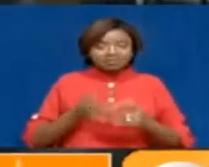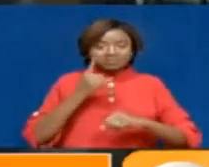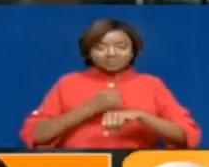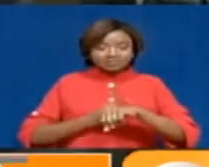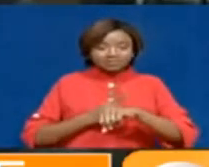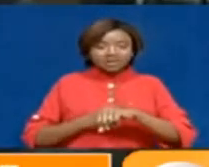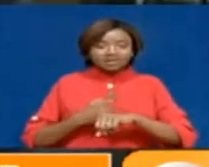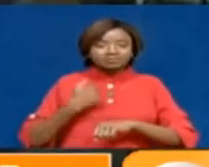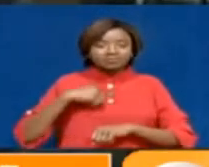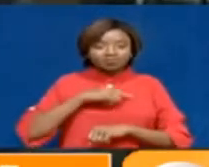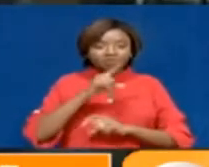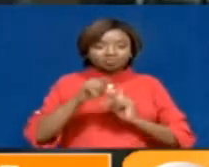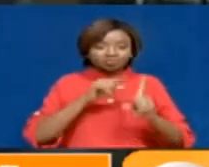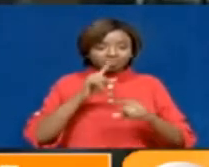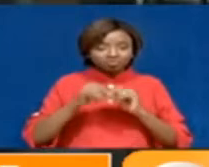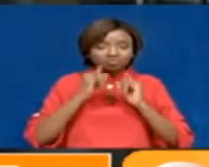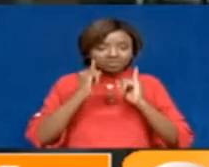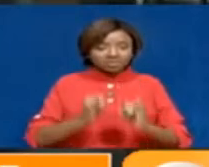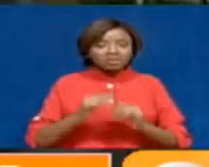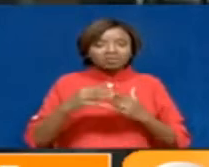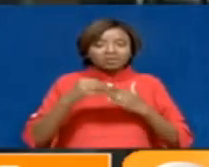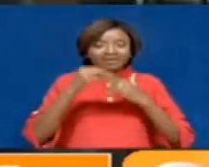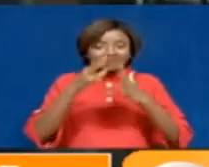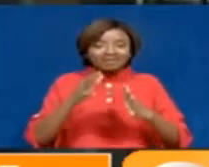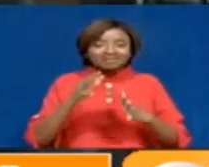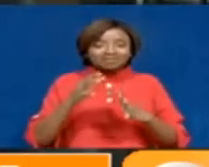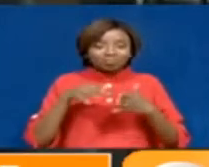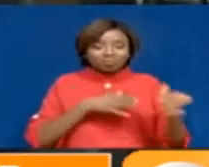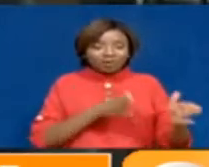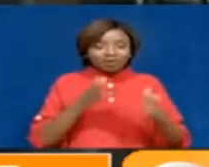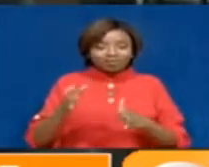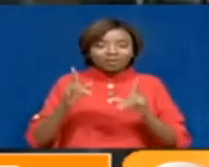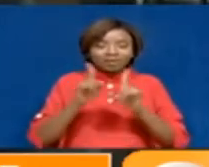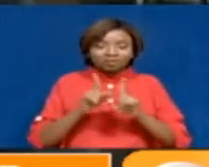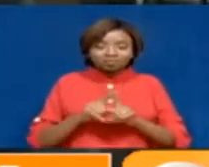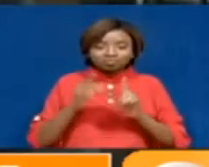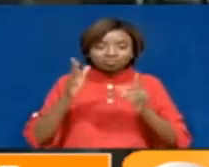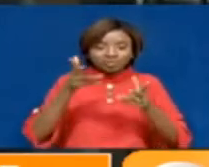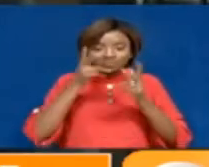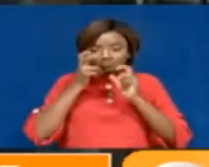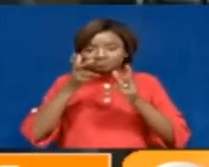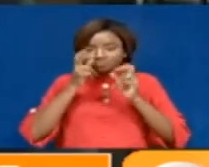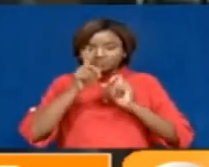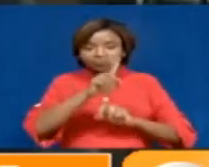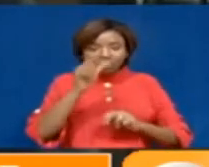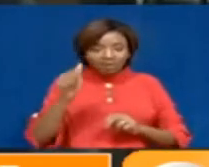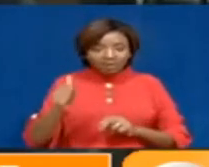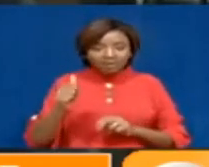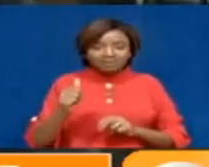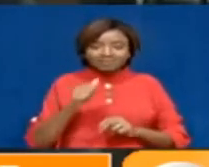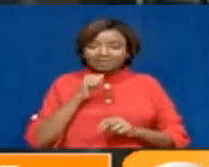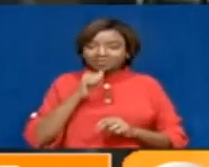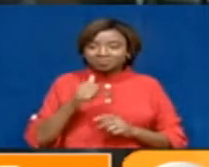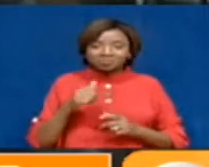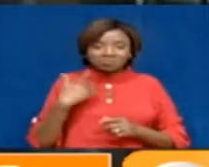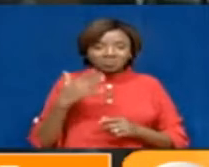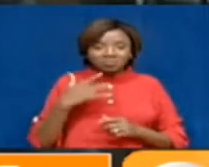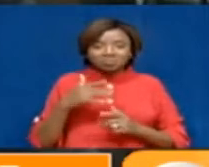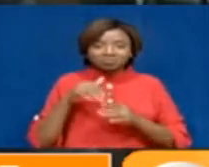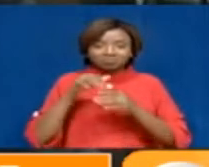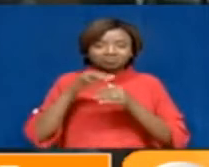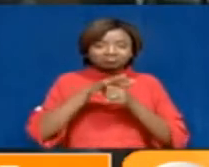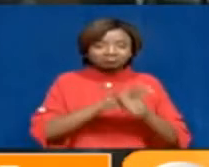of attitude, of really accommodation, of listening to one another, and not of confrontation. It's